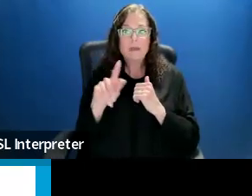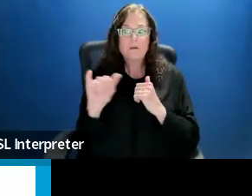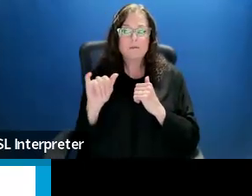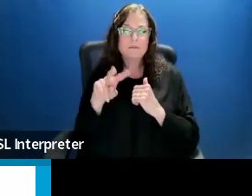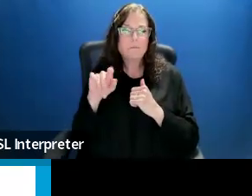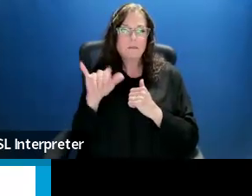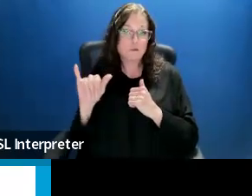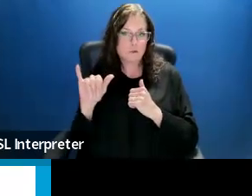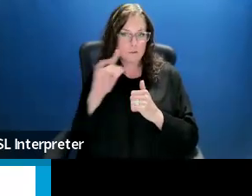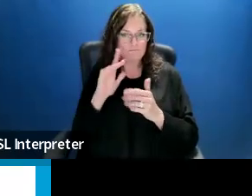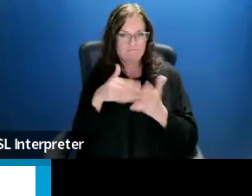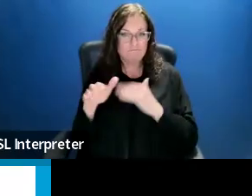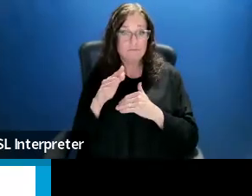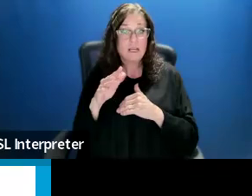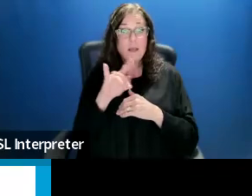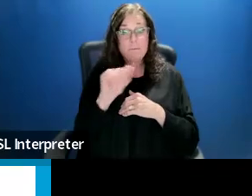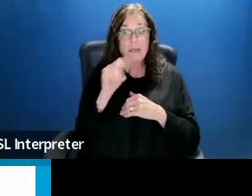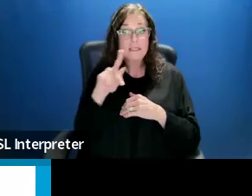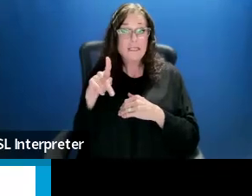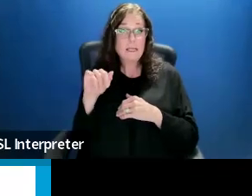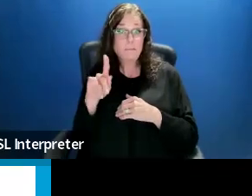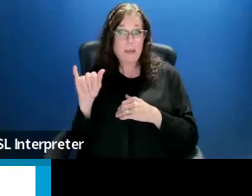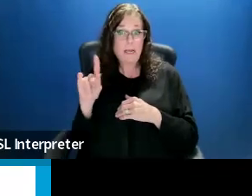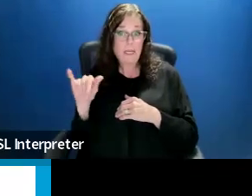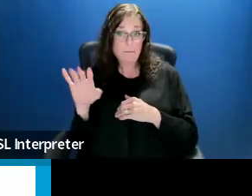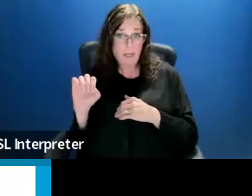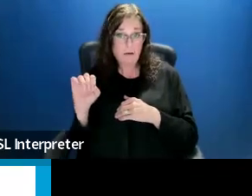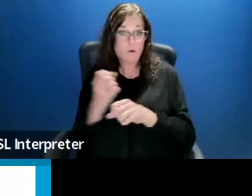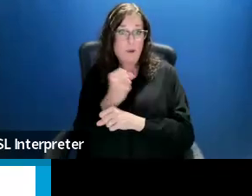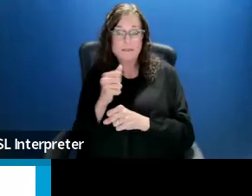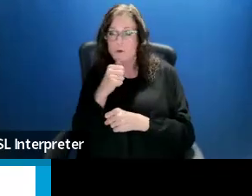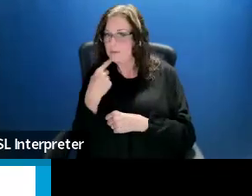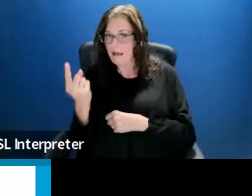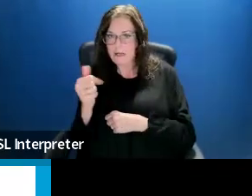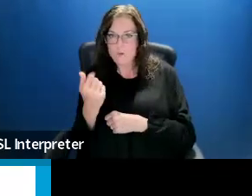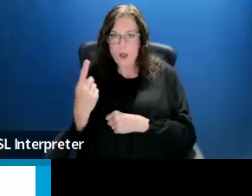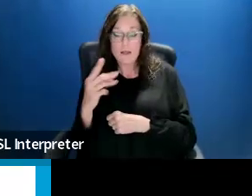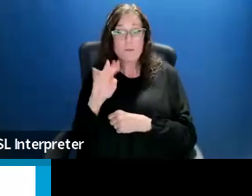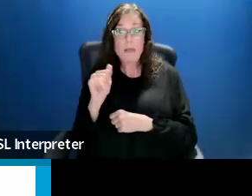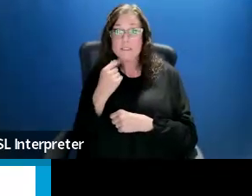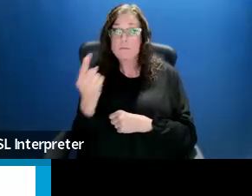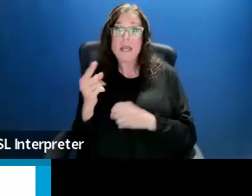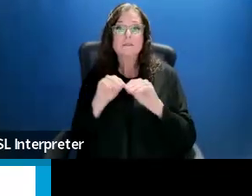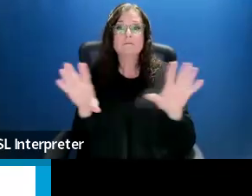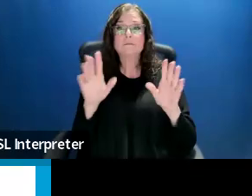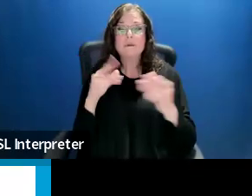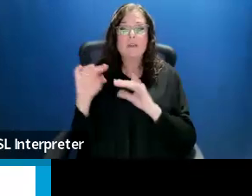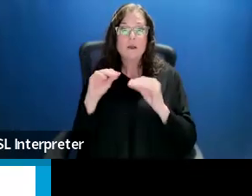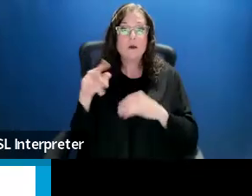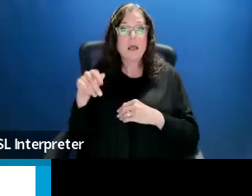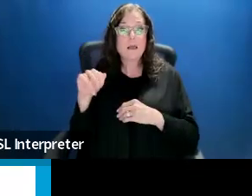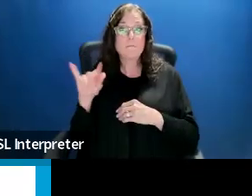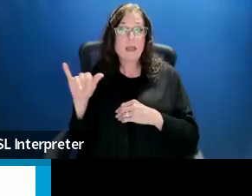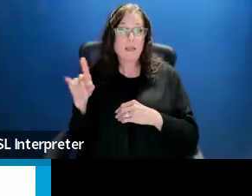series. When Ethan and Benji won Miss Pennypickle's epic quest, they weren't supposed to tell anyone. So when Benji makes a viral video, Miss Pennypickle